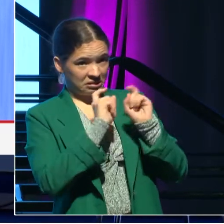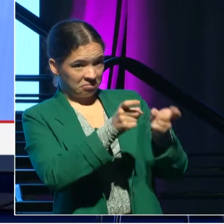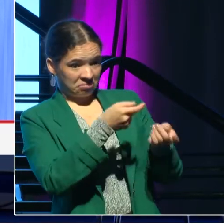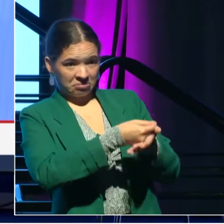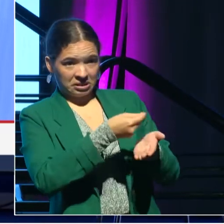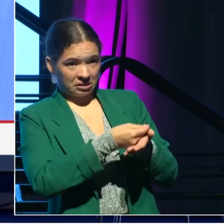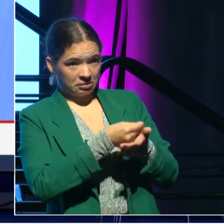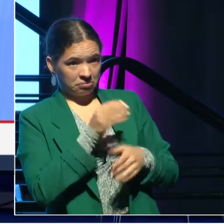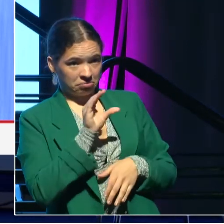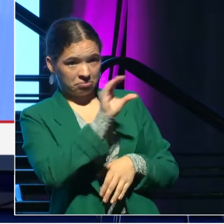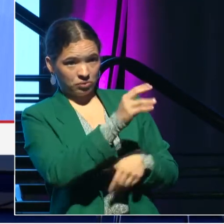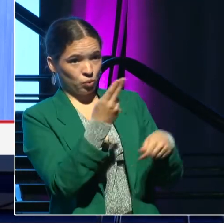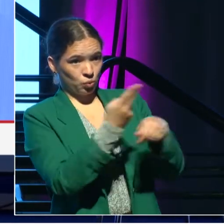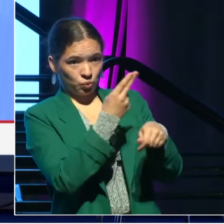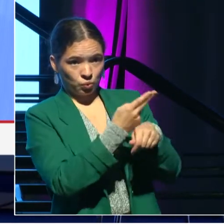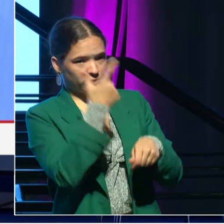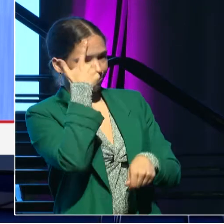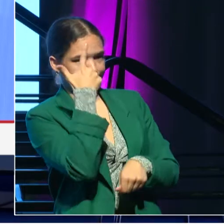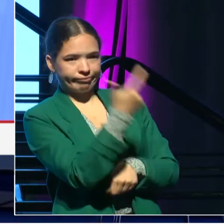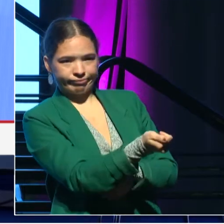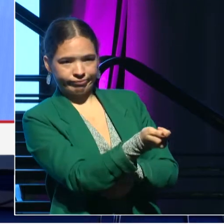their families.